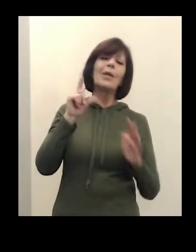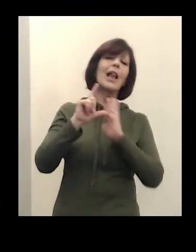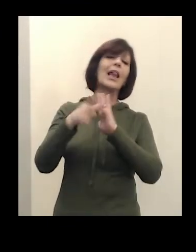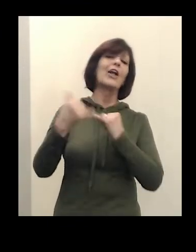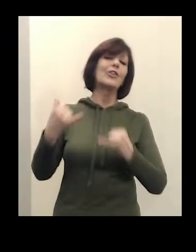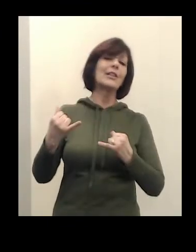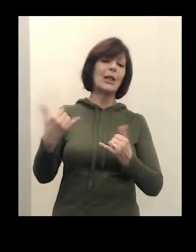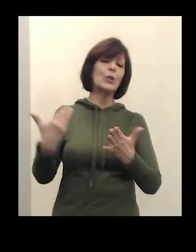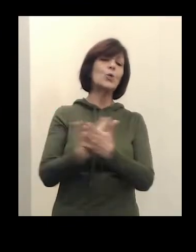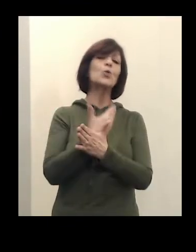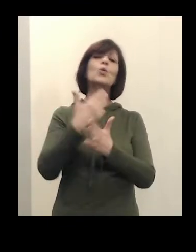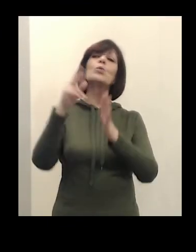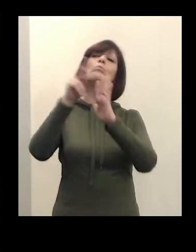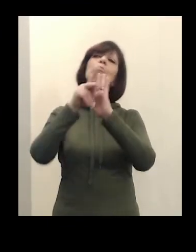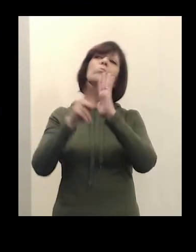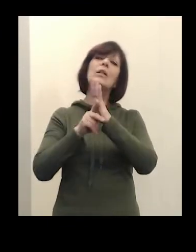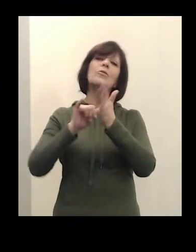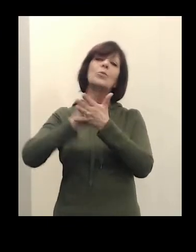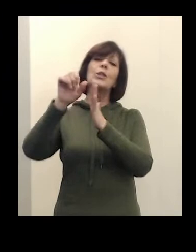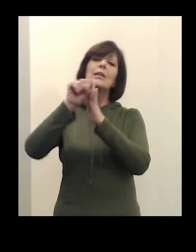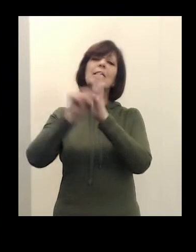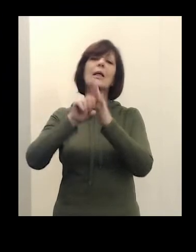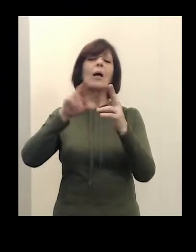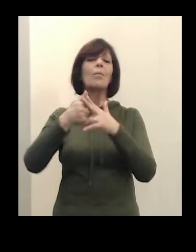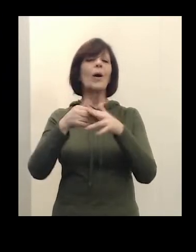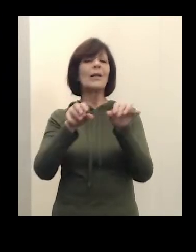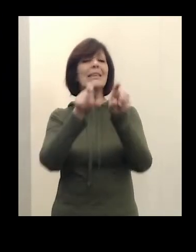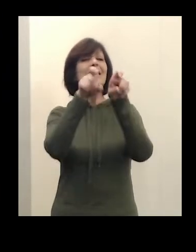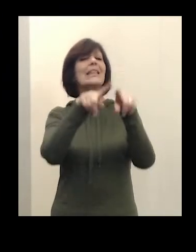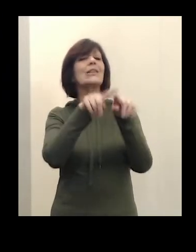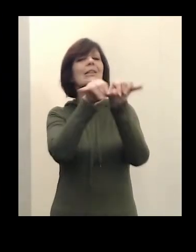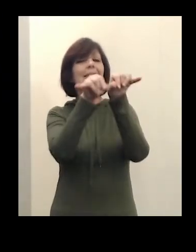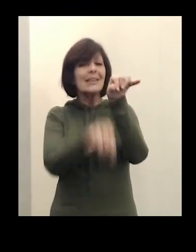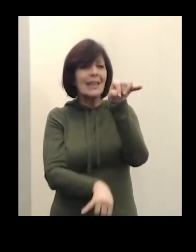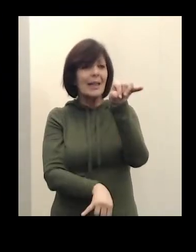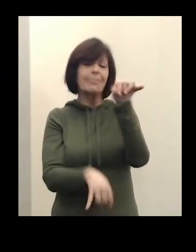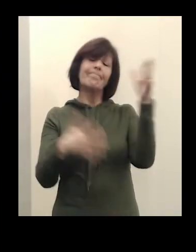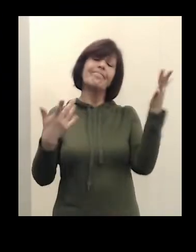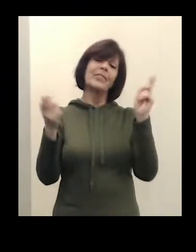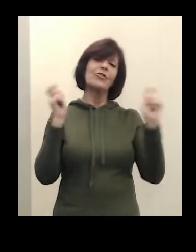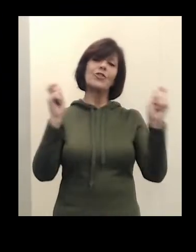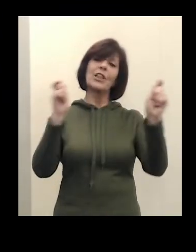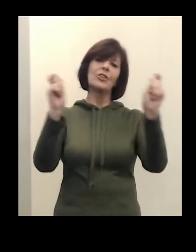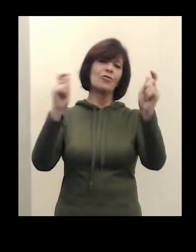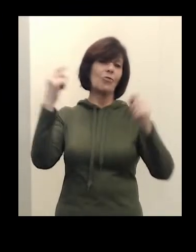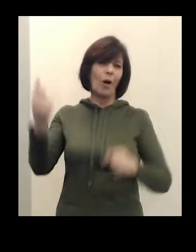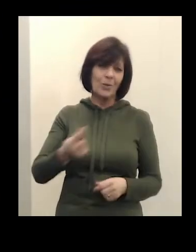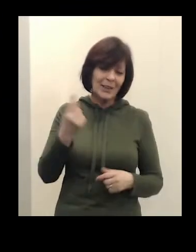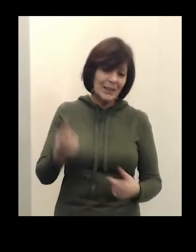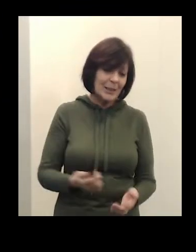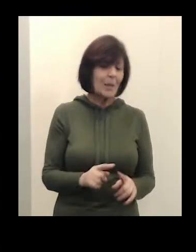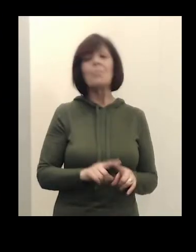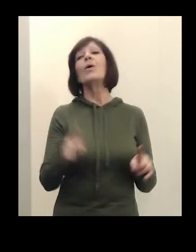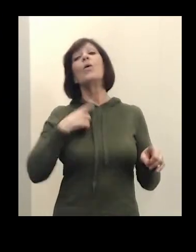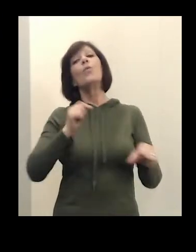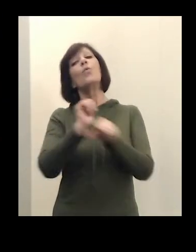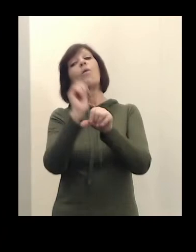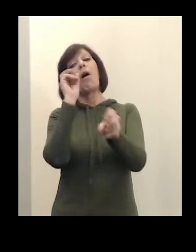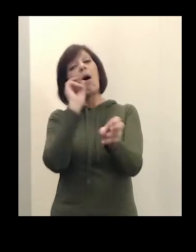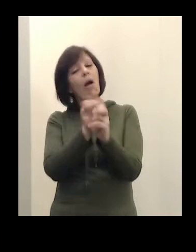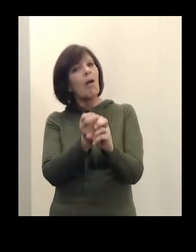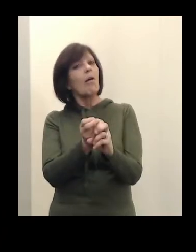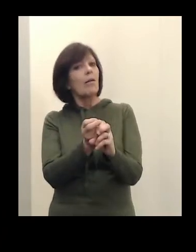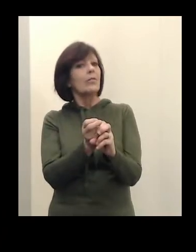York State on test to stay. It's always changing. It just seems to be what happens. But we've worked very hard